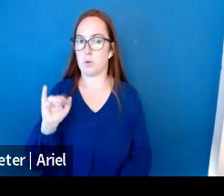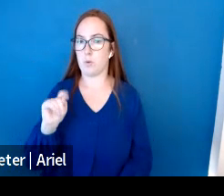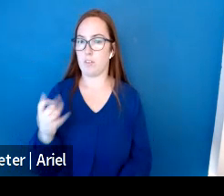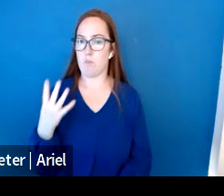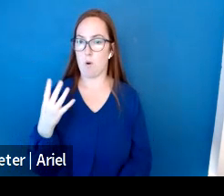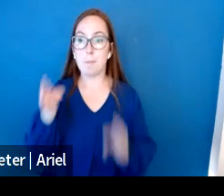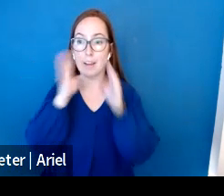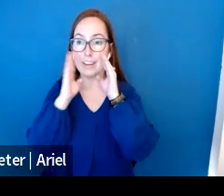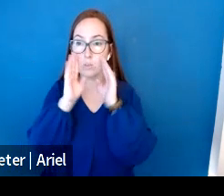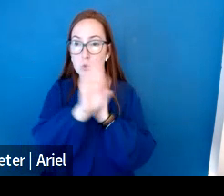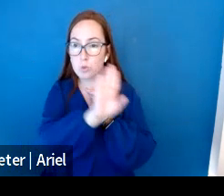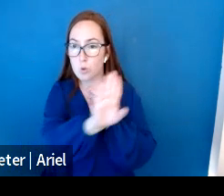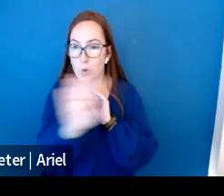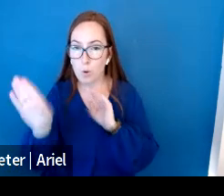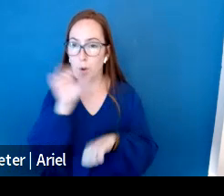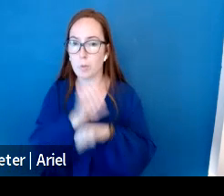of the students.